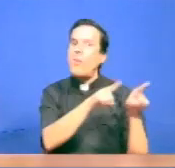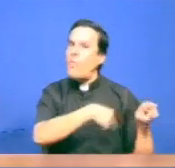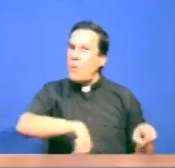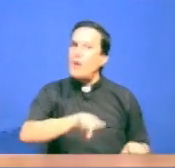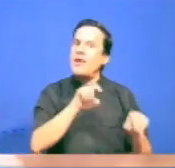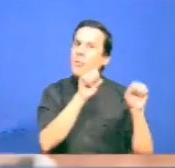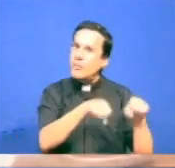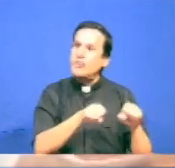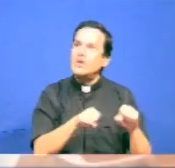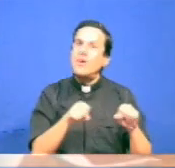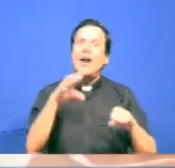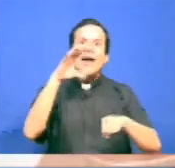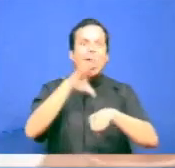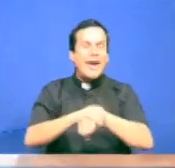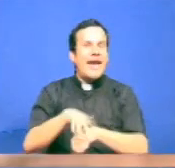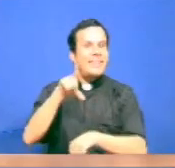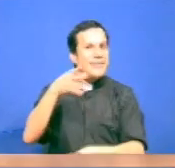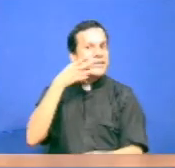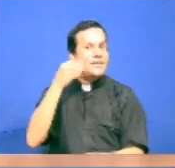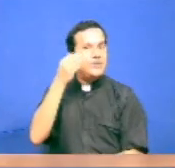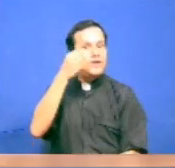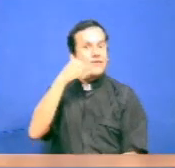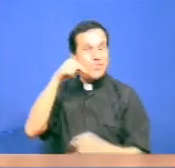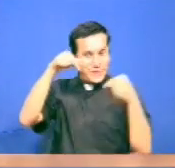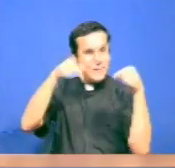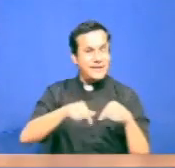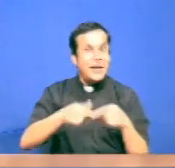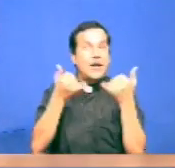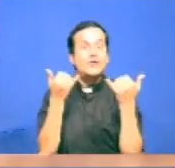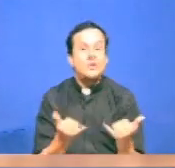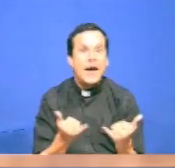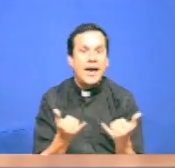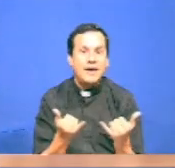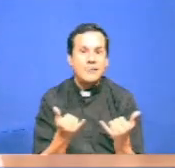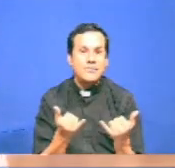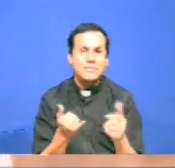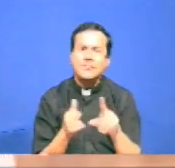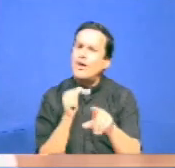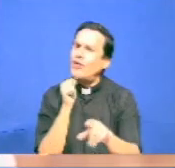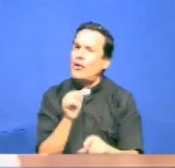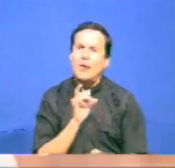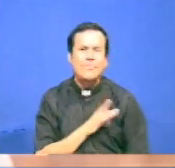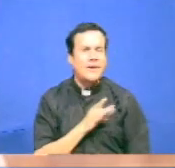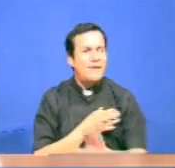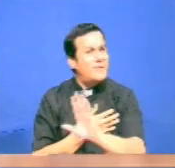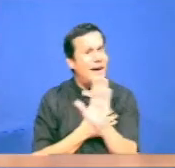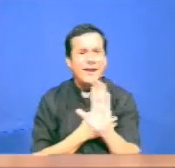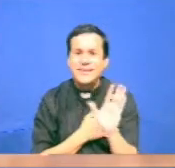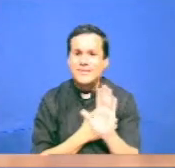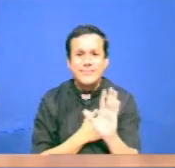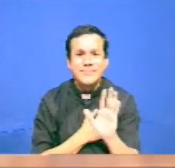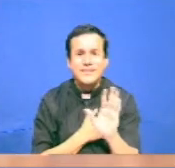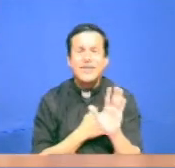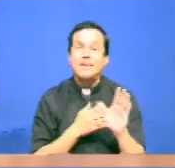remotely by this experience we are having today. Do not be afraid. Even though you are two or three, he